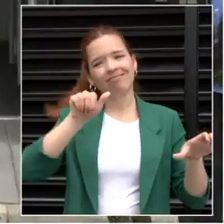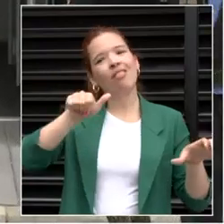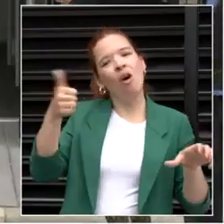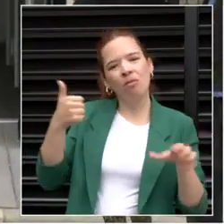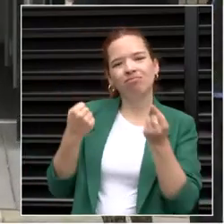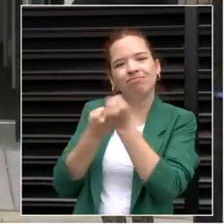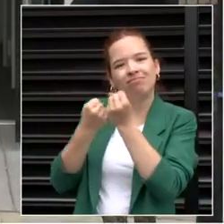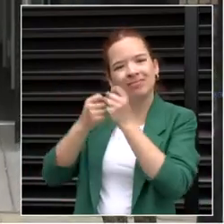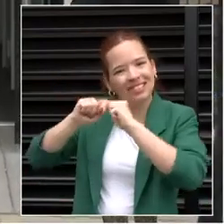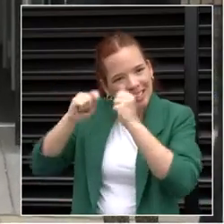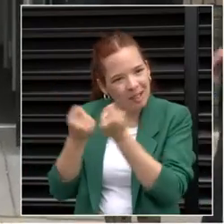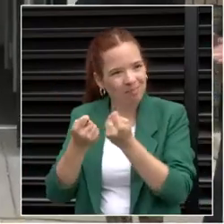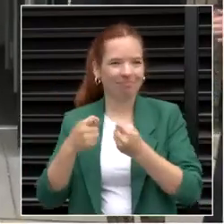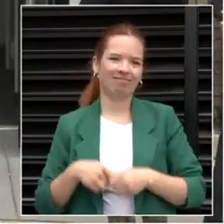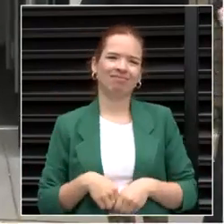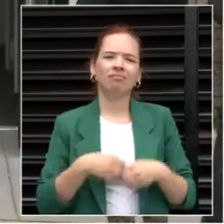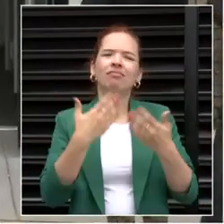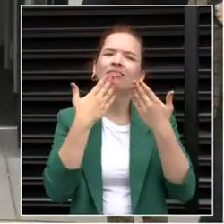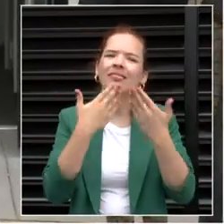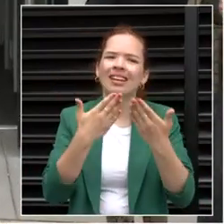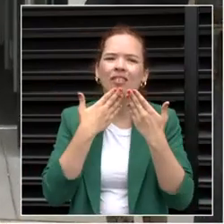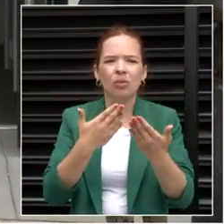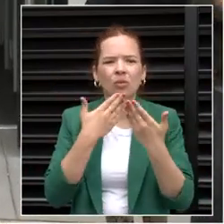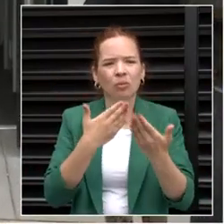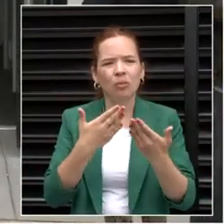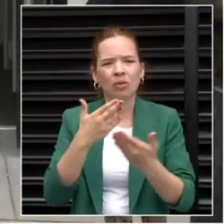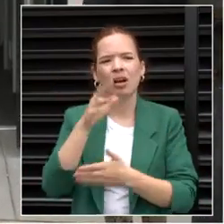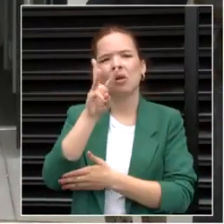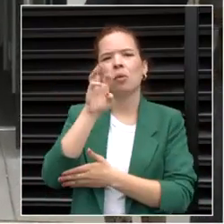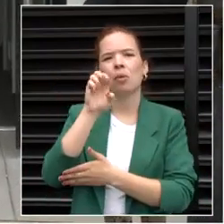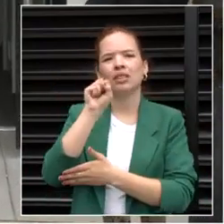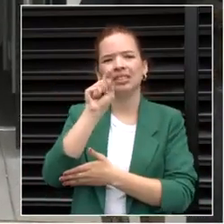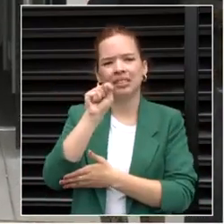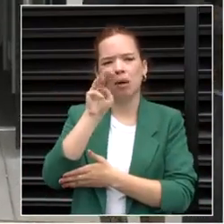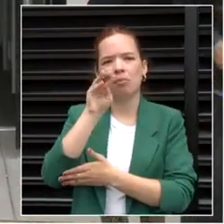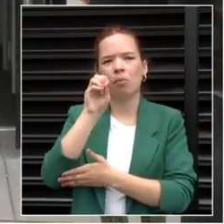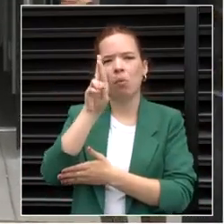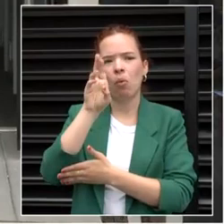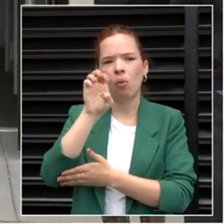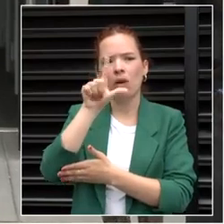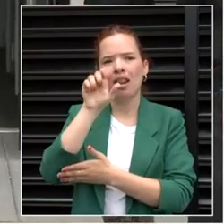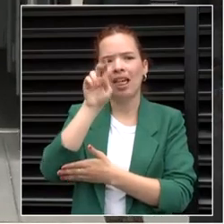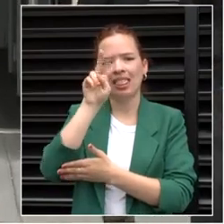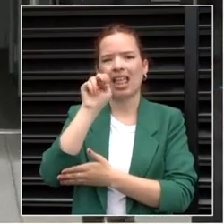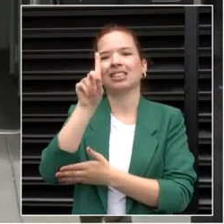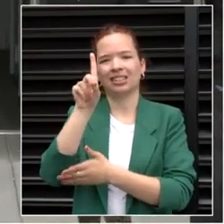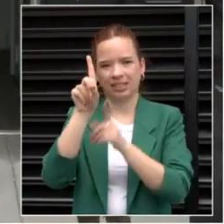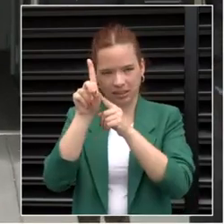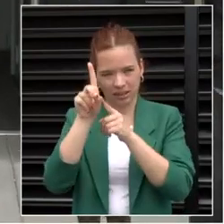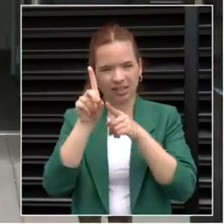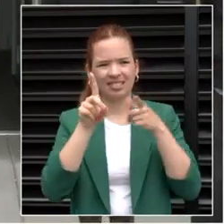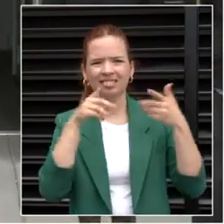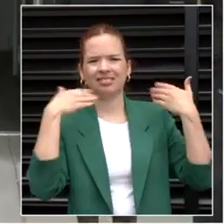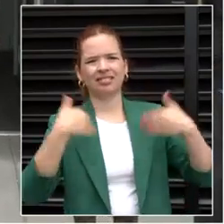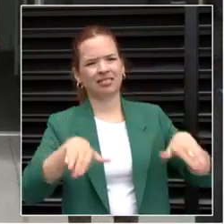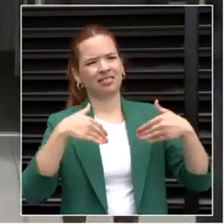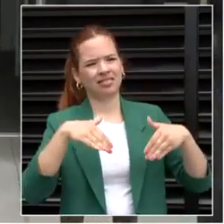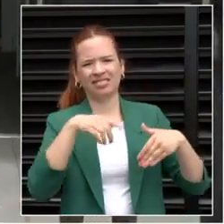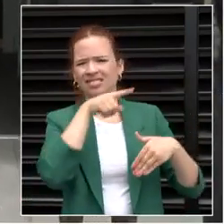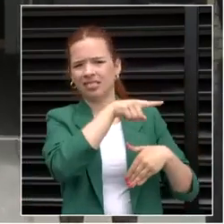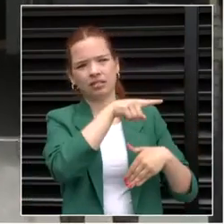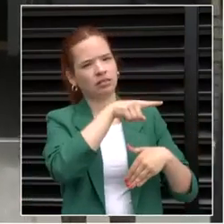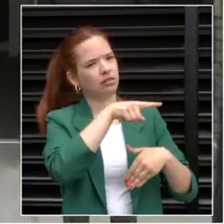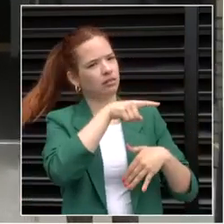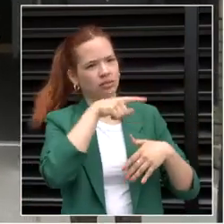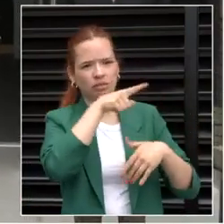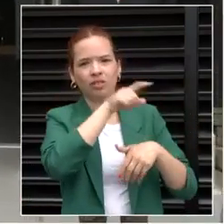the COO of all the companies. And as anyone knows, she does the real work,